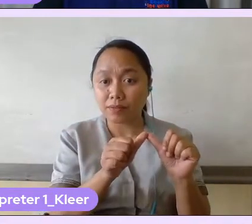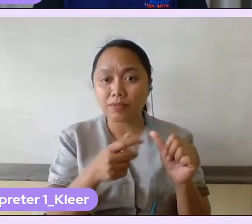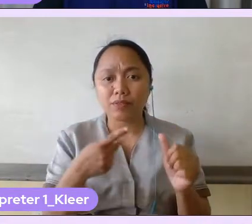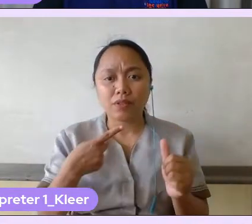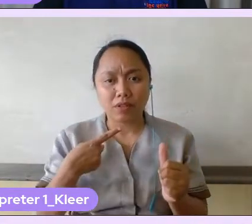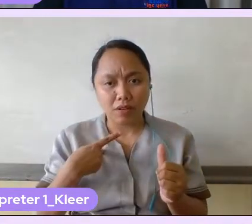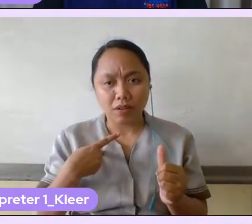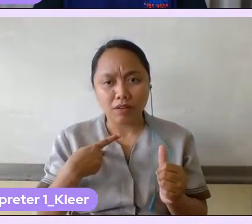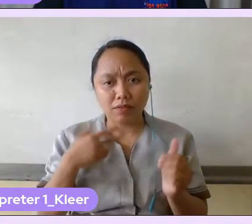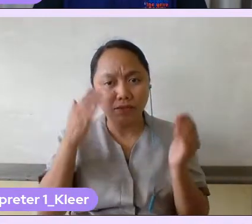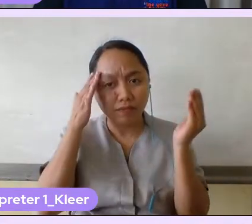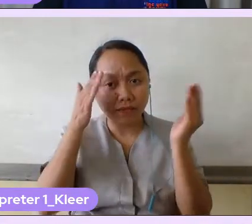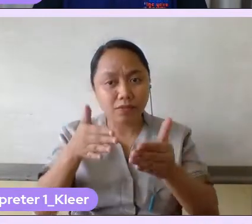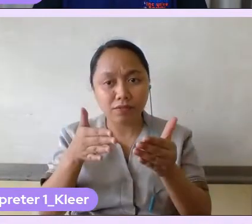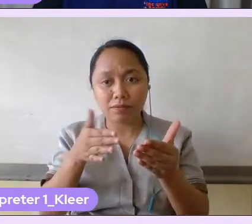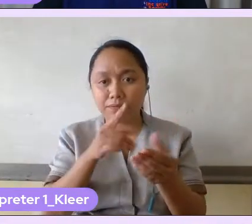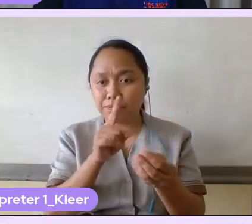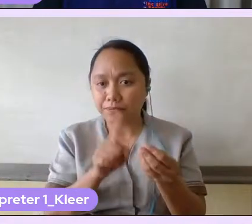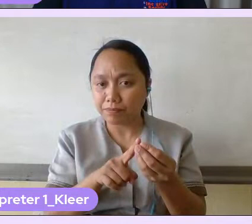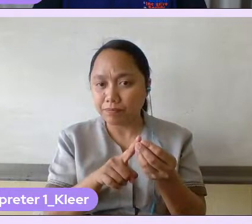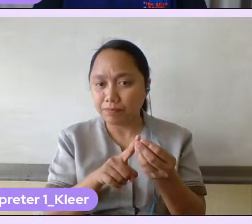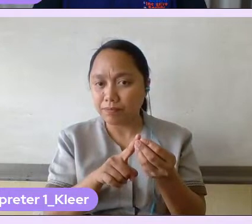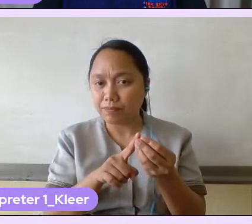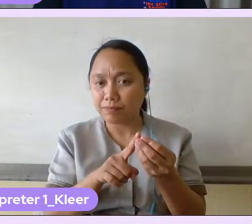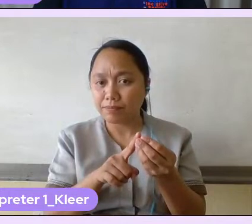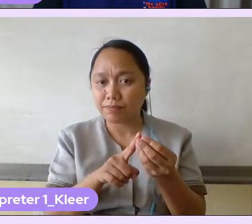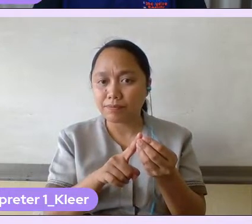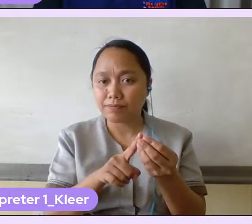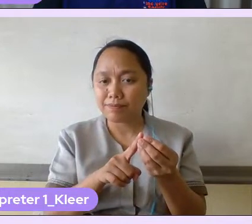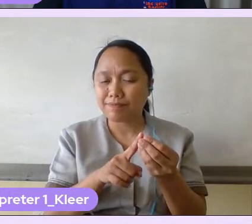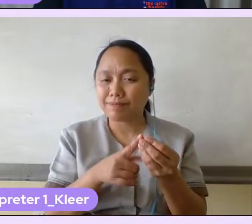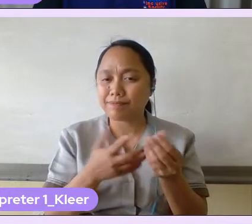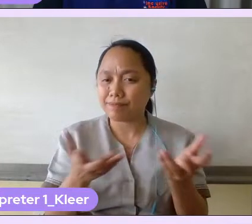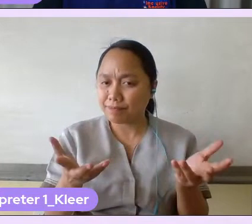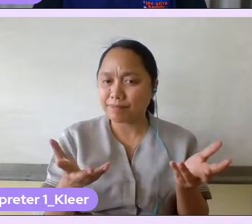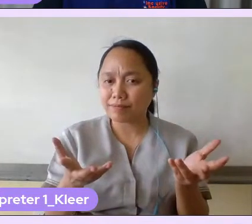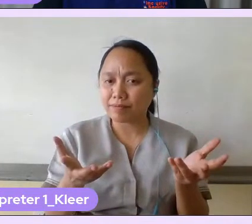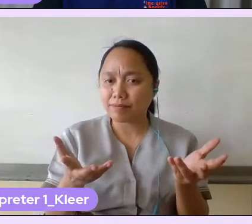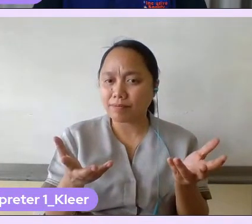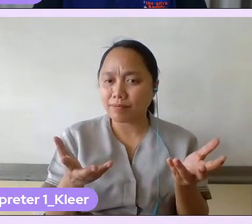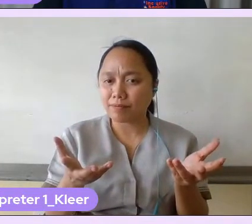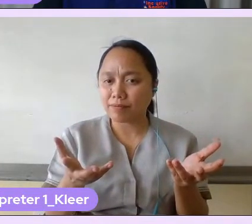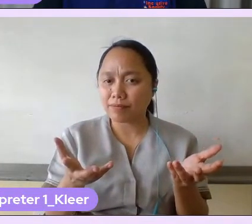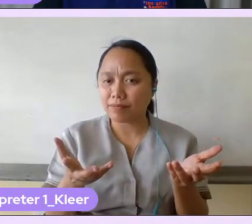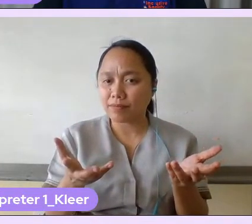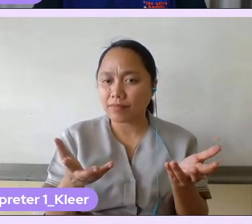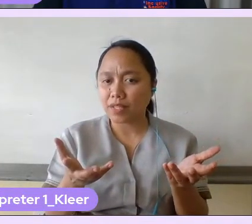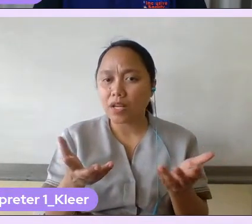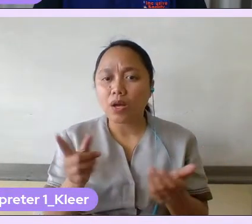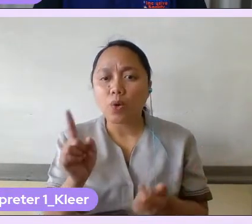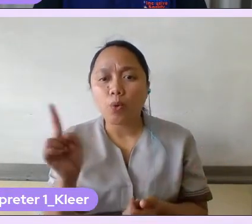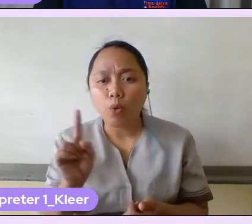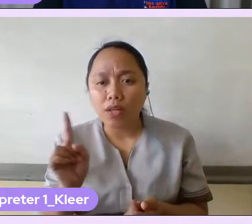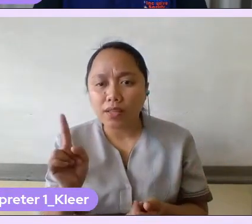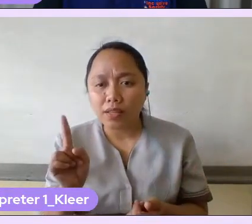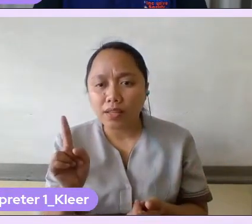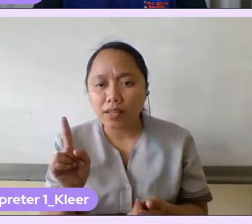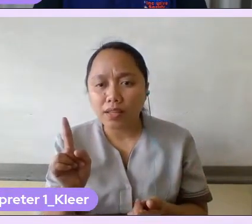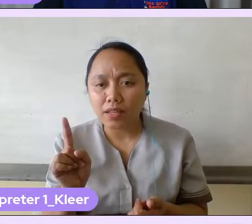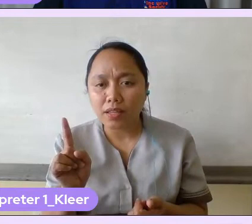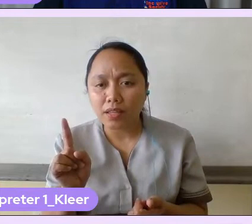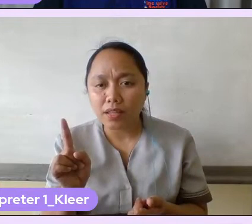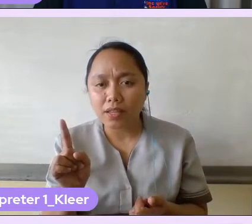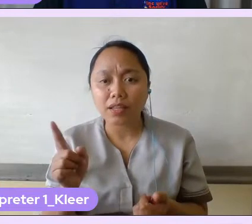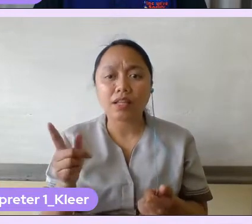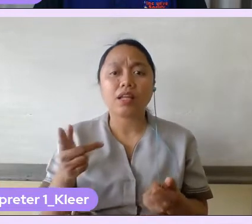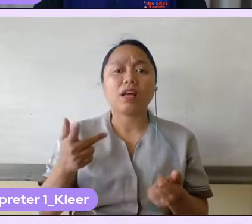businesses that they run, right, and also na, yun na nga eh, paano ba? Na yun na nga, ma-sustain yung mga,